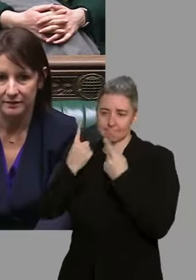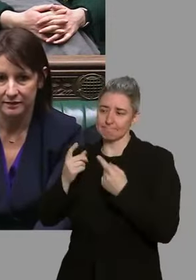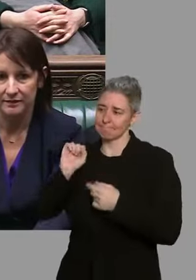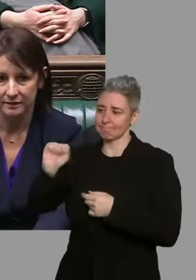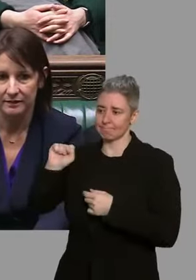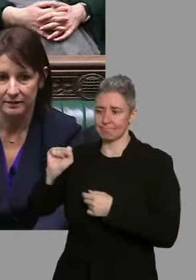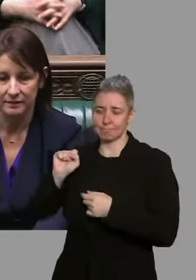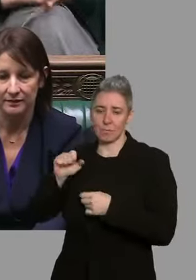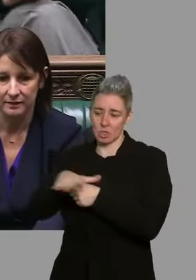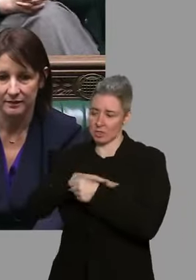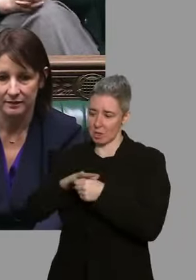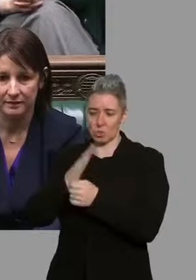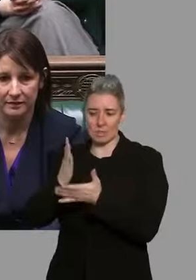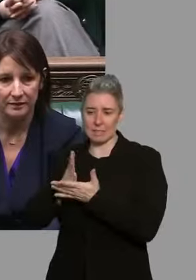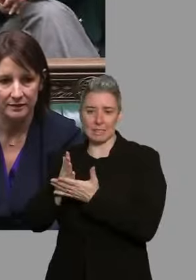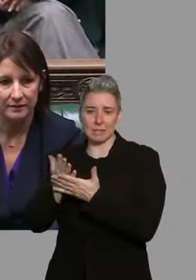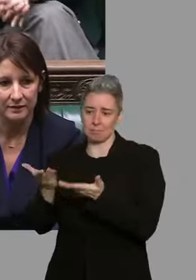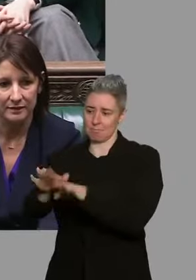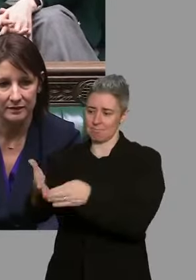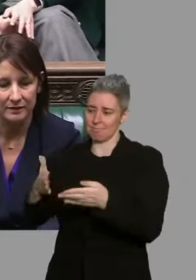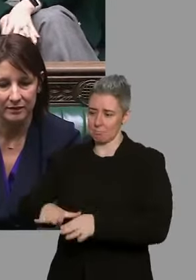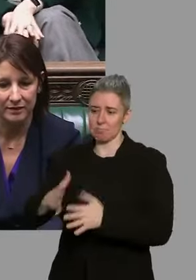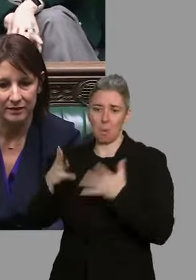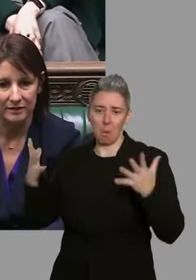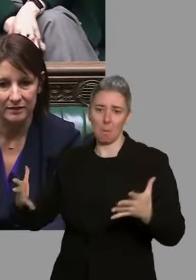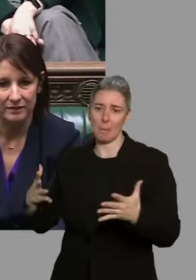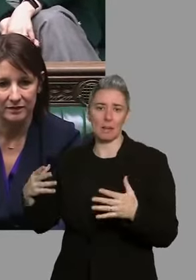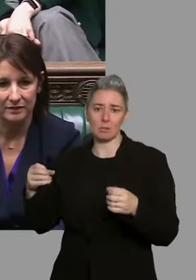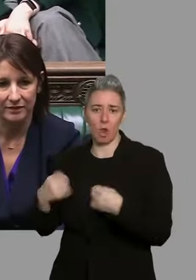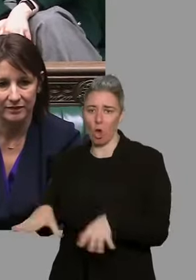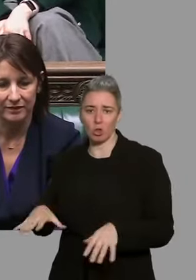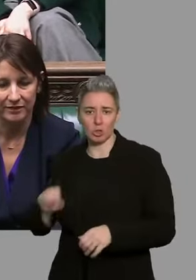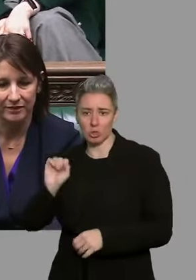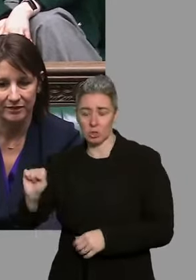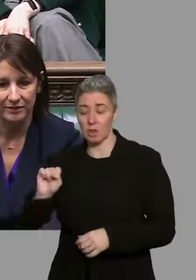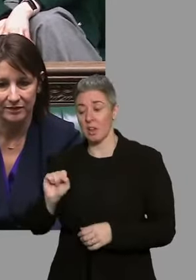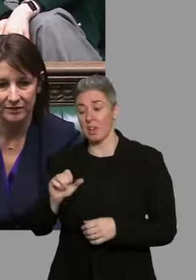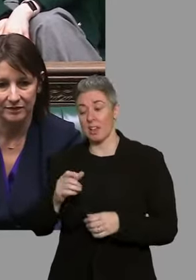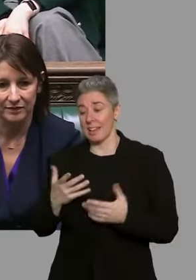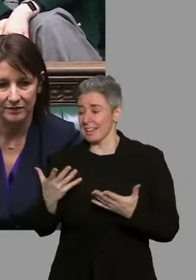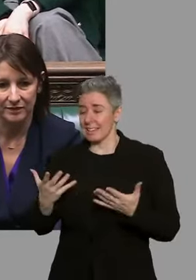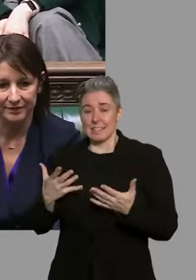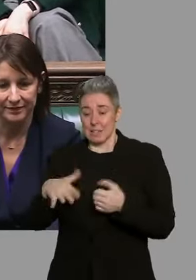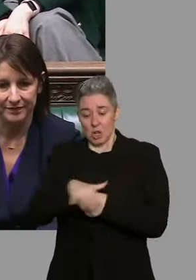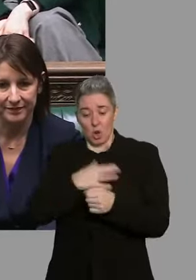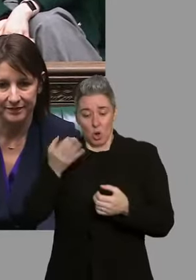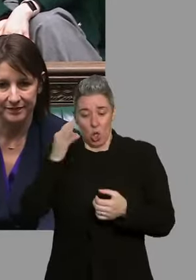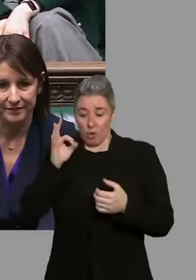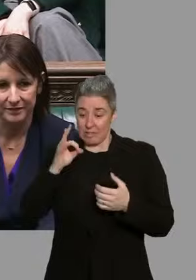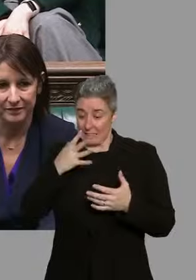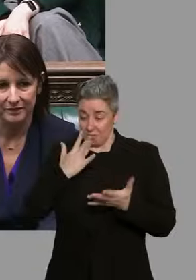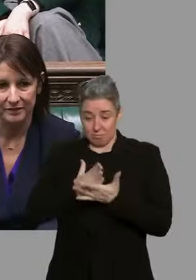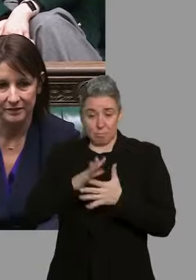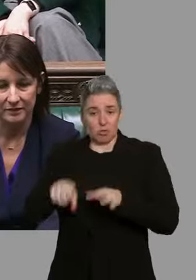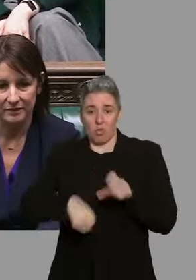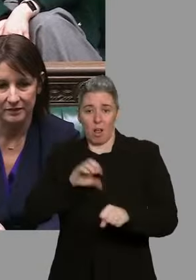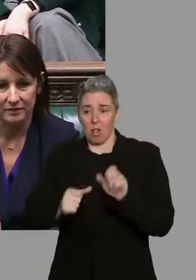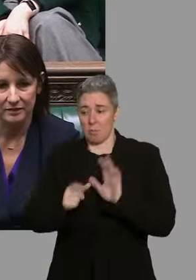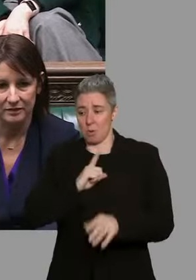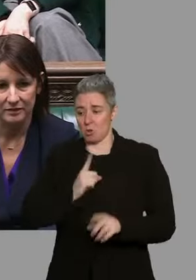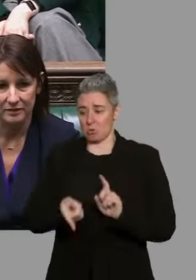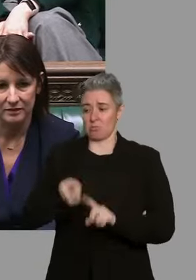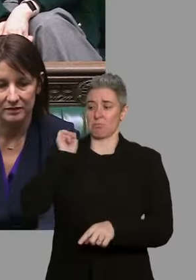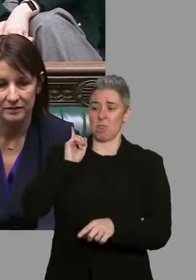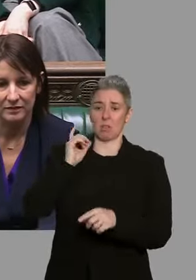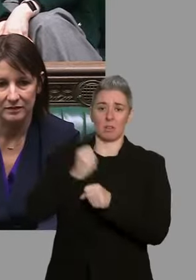government's ruinous economic failure. We announced £4 billion in additional funding for local government, a real terms increase in core spending power. We